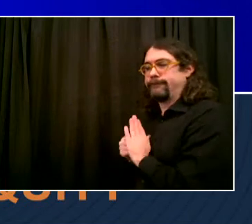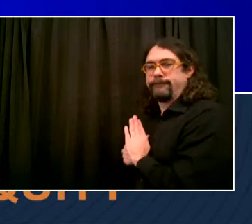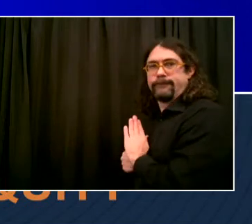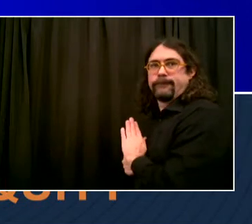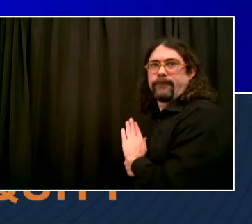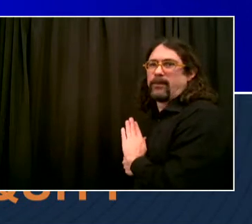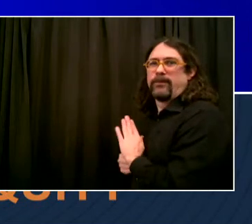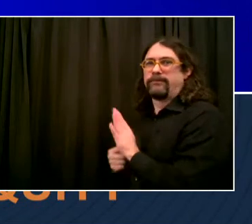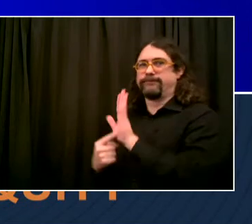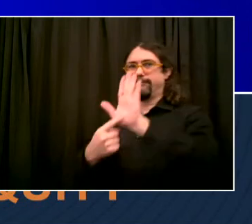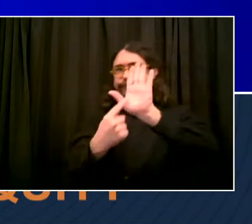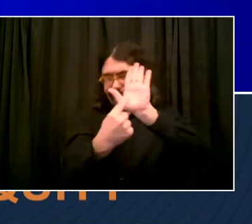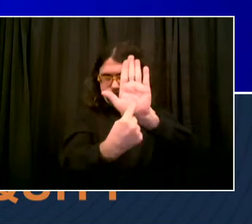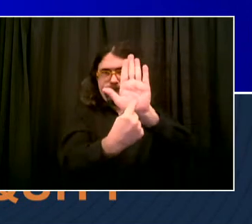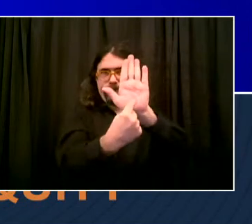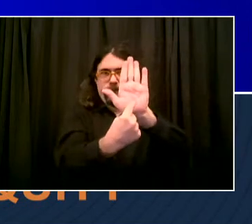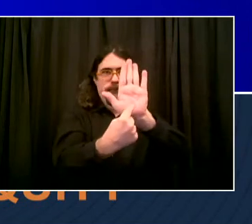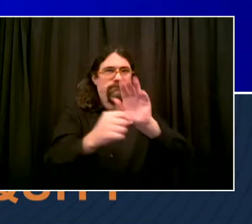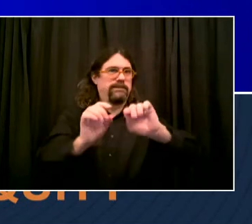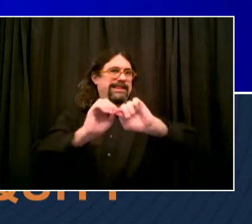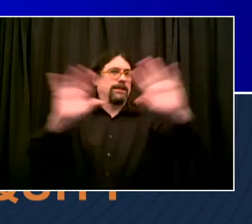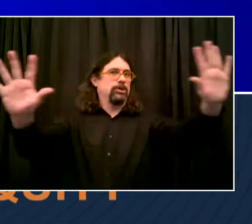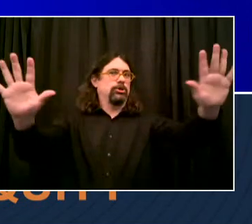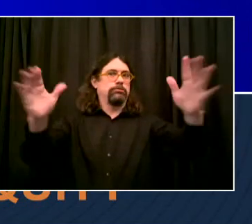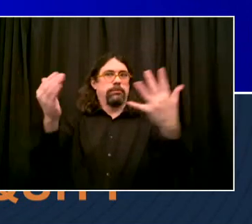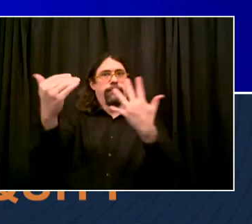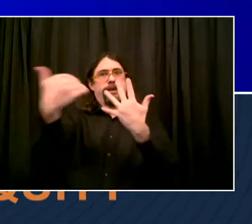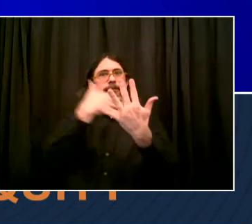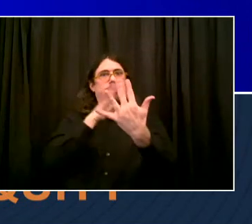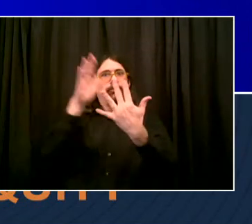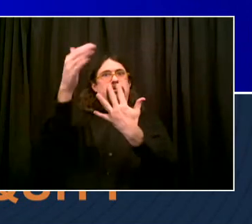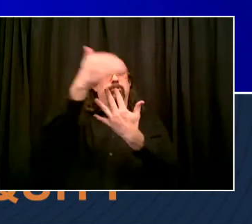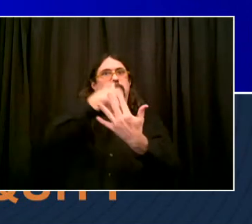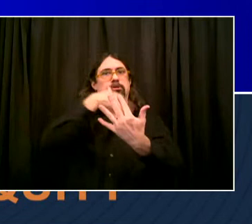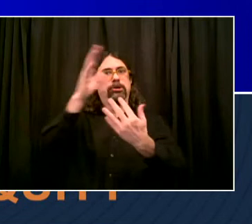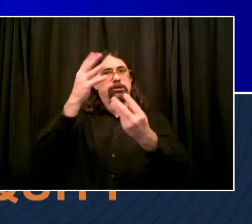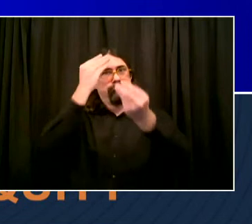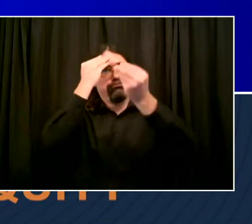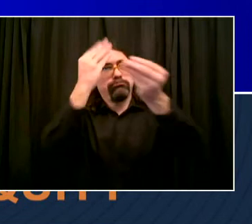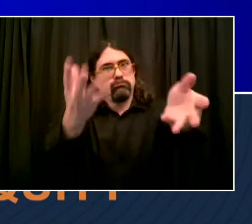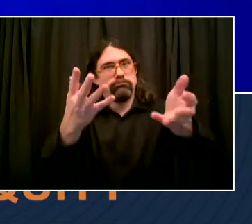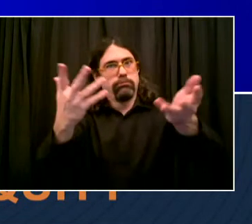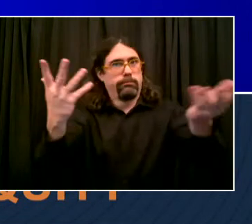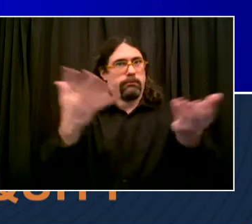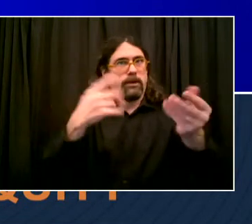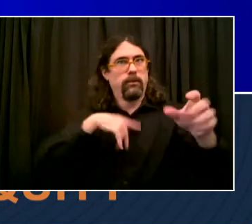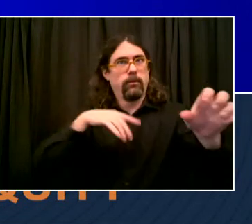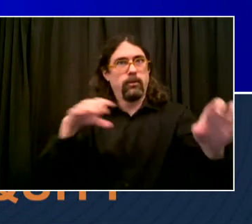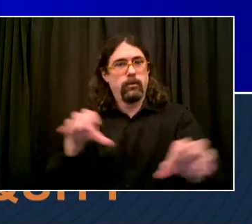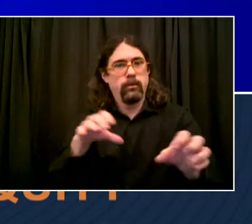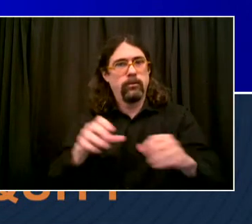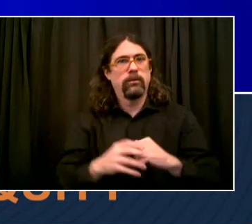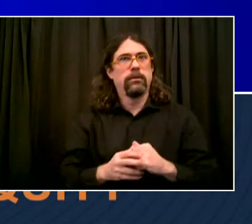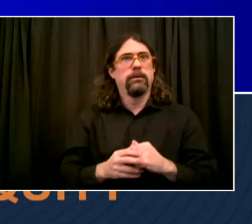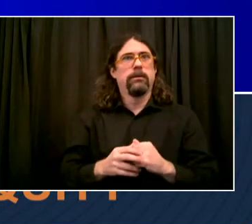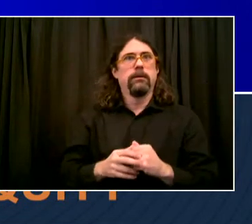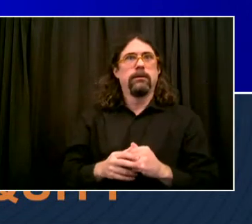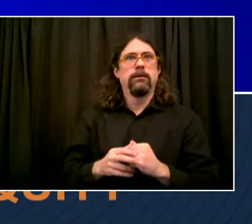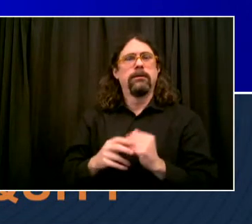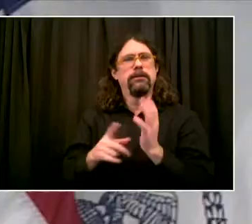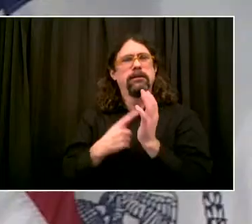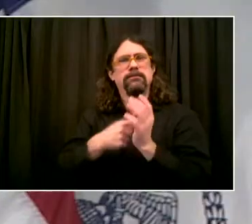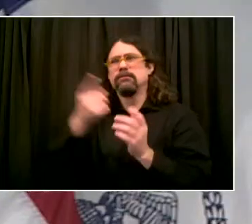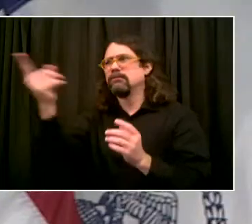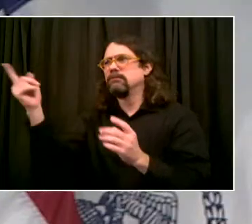we have to do some things differently. We've looked at the neighborhoods in greatest need, and we've actually expanded that set of neighborhoods. It was 27, now